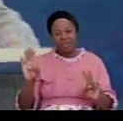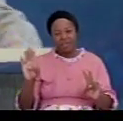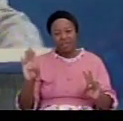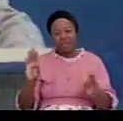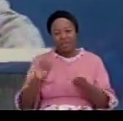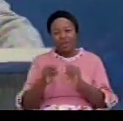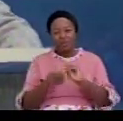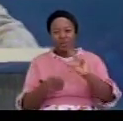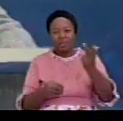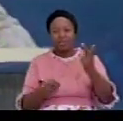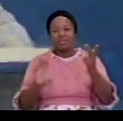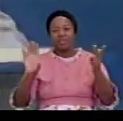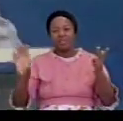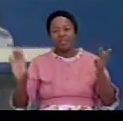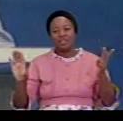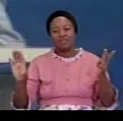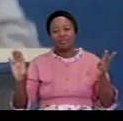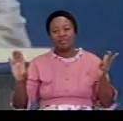Three, C.